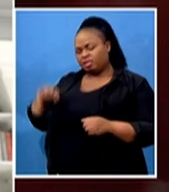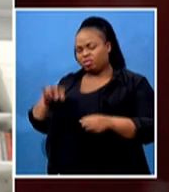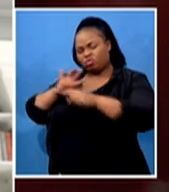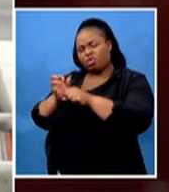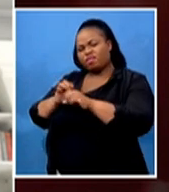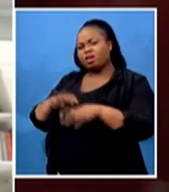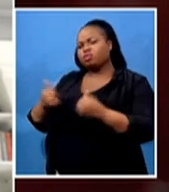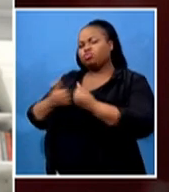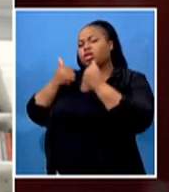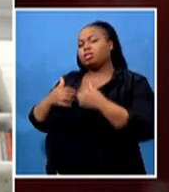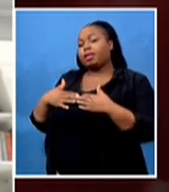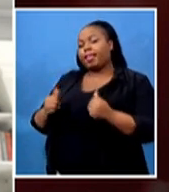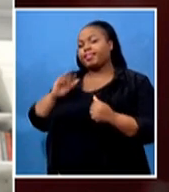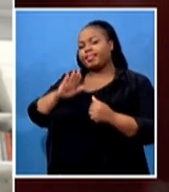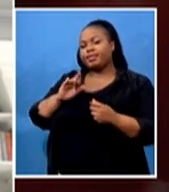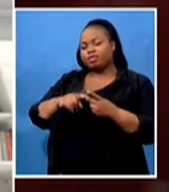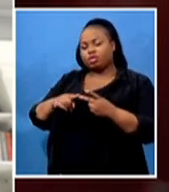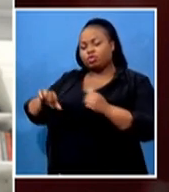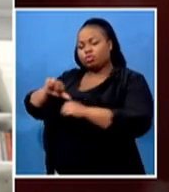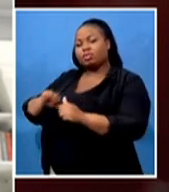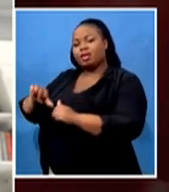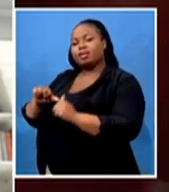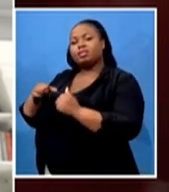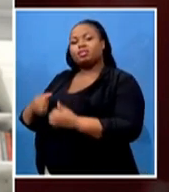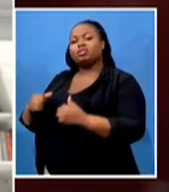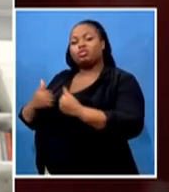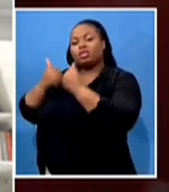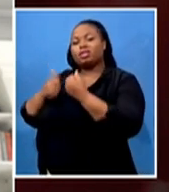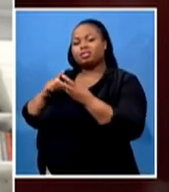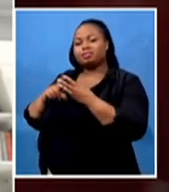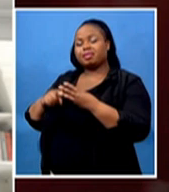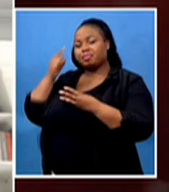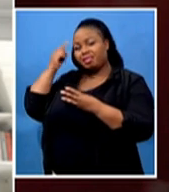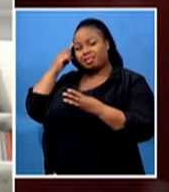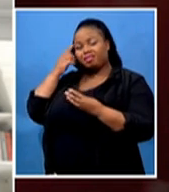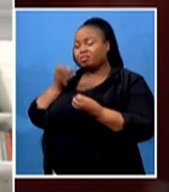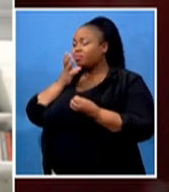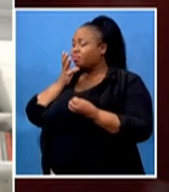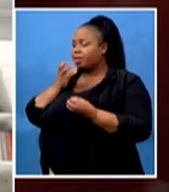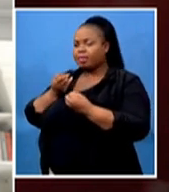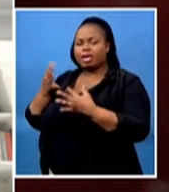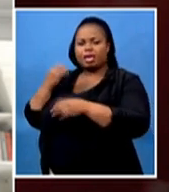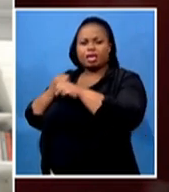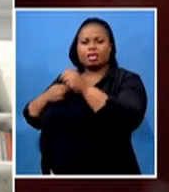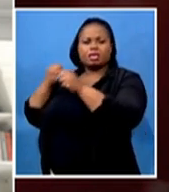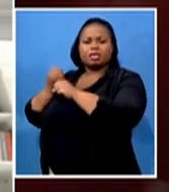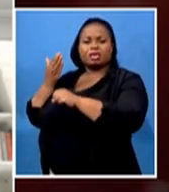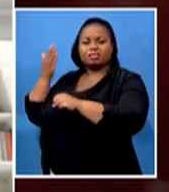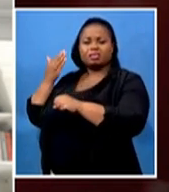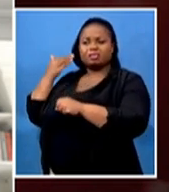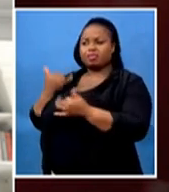challenge. But I think humanity over the last many thousand years of its evolution has been the most